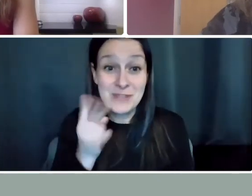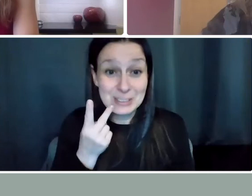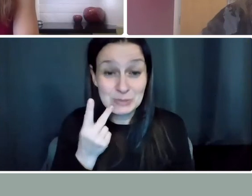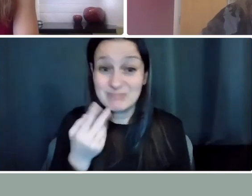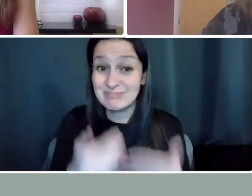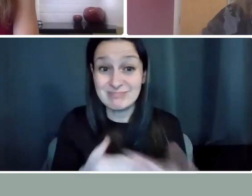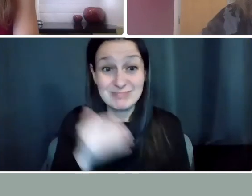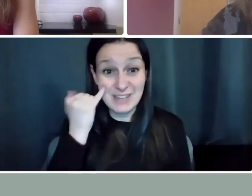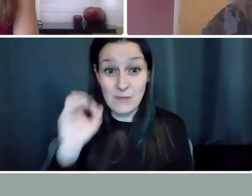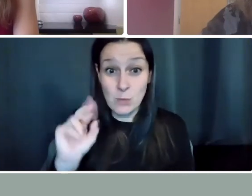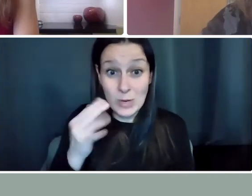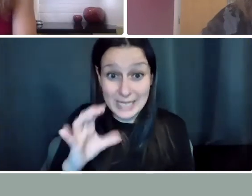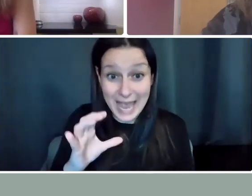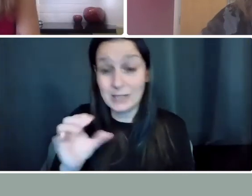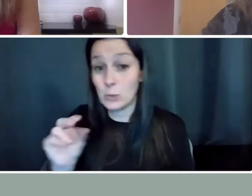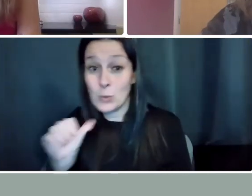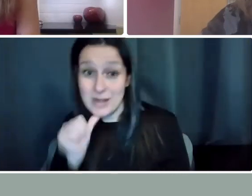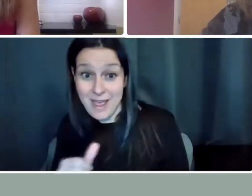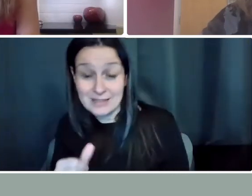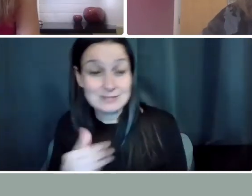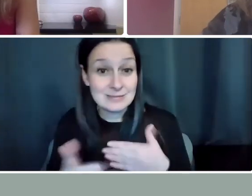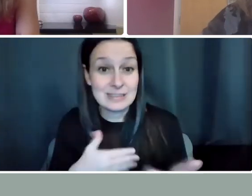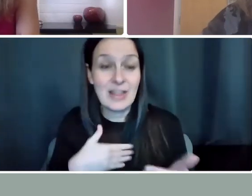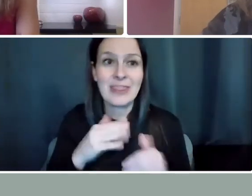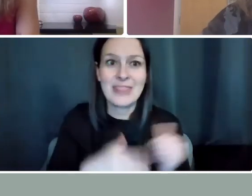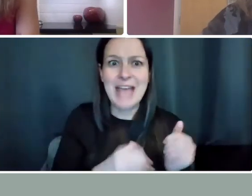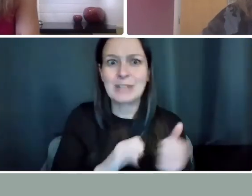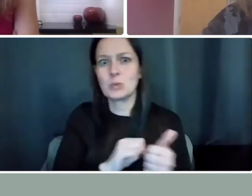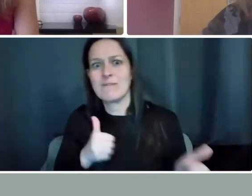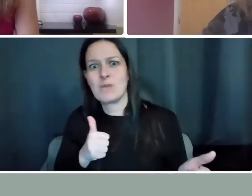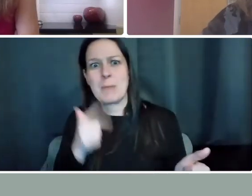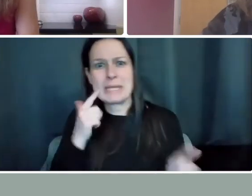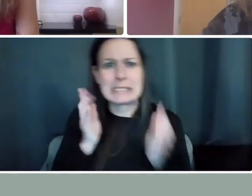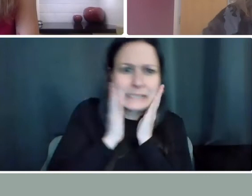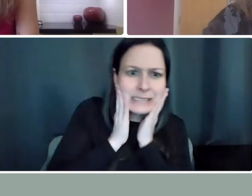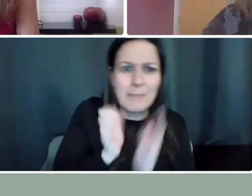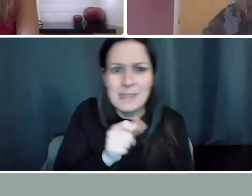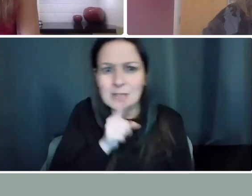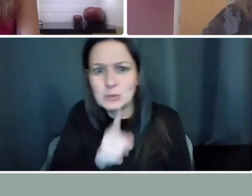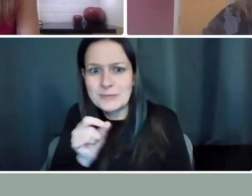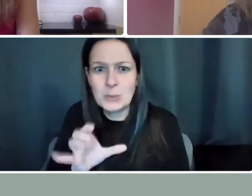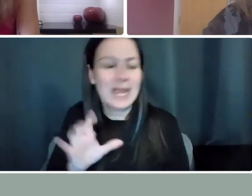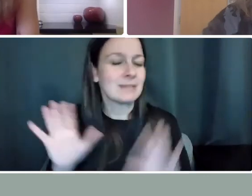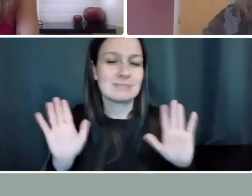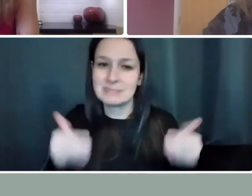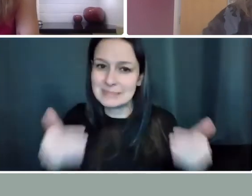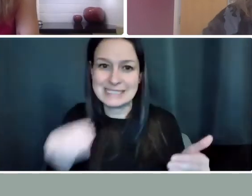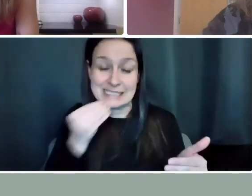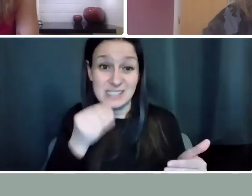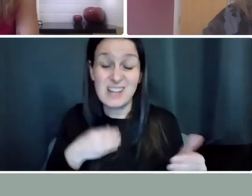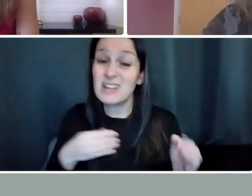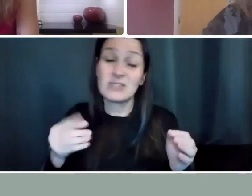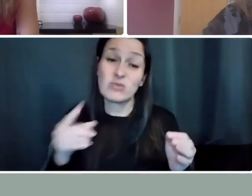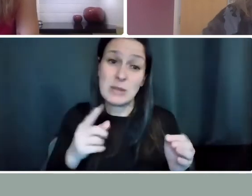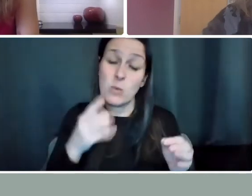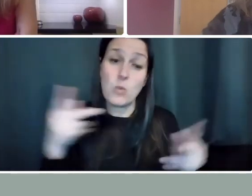they're organic or not, than it is to avoid them because they're not organic. You're going to do more of a